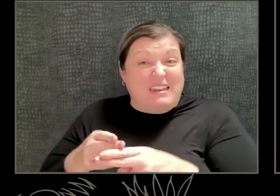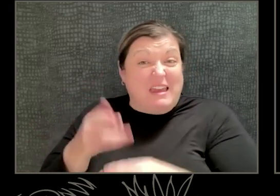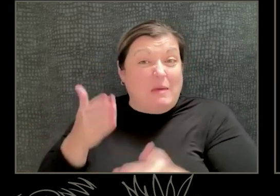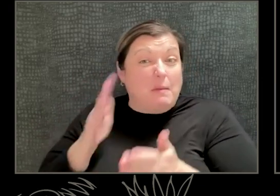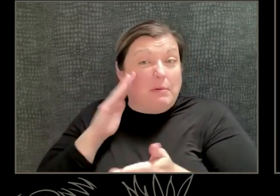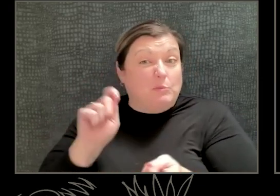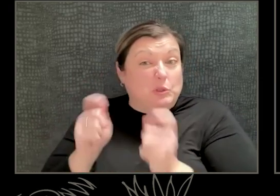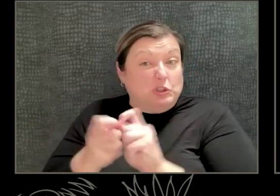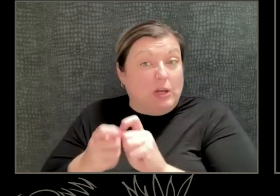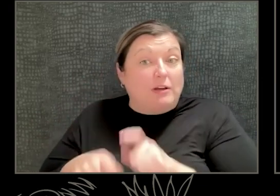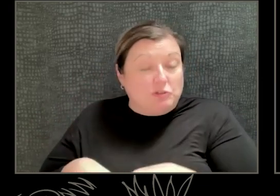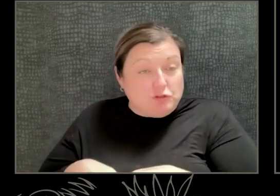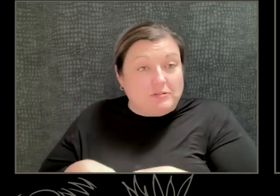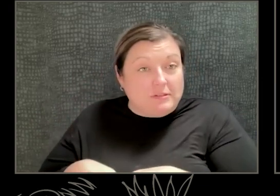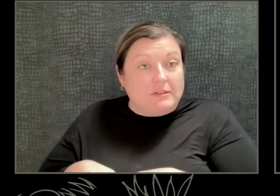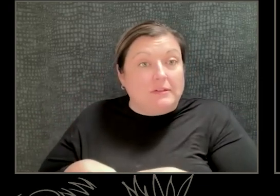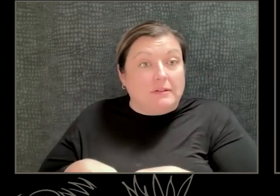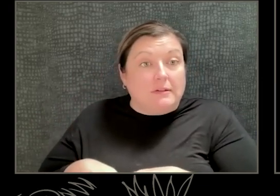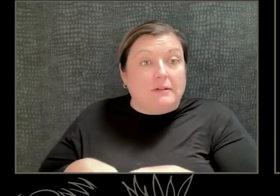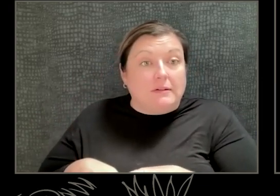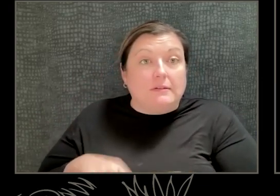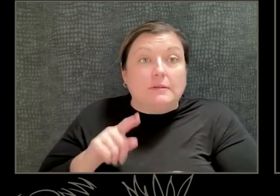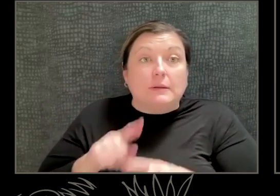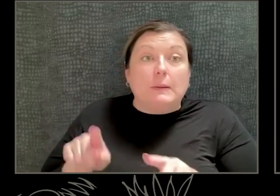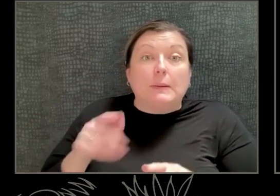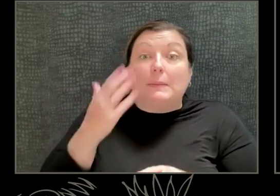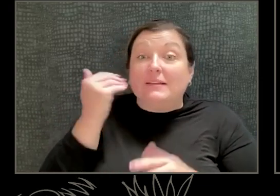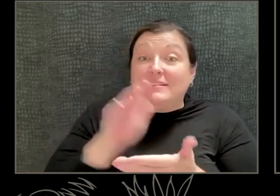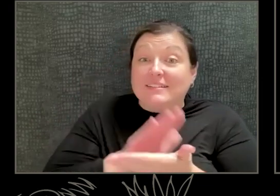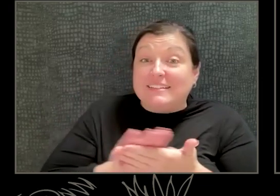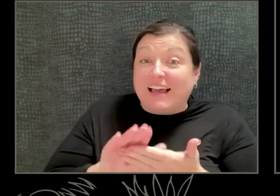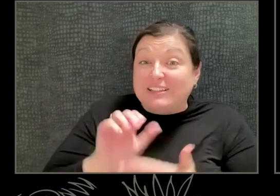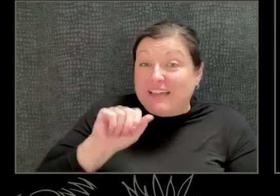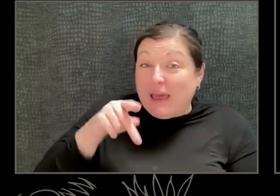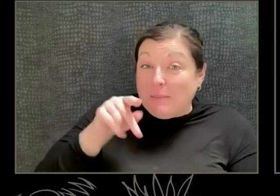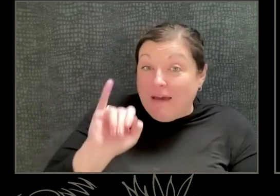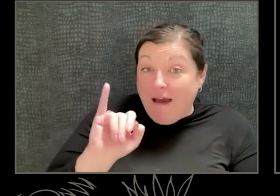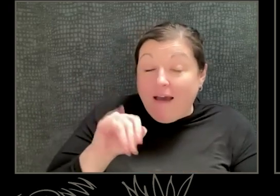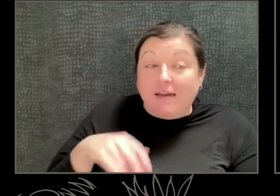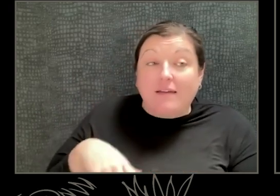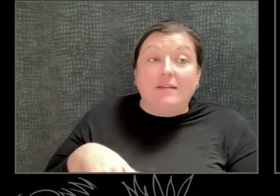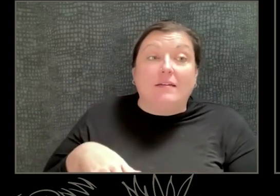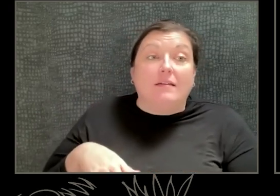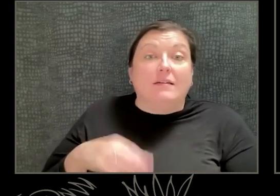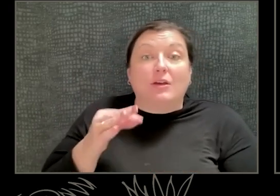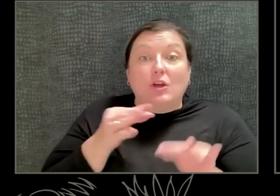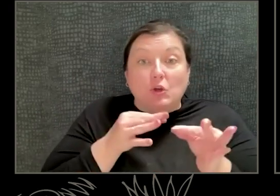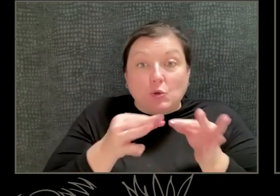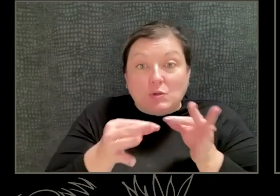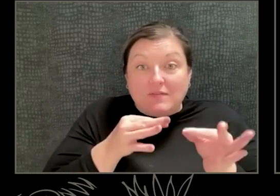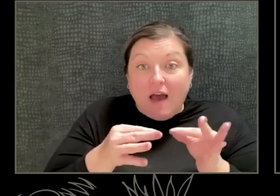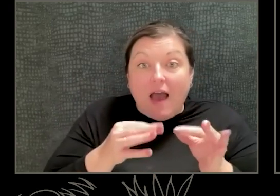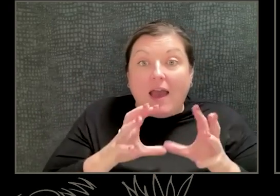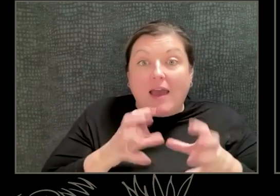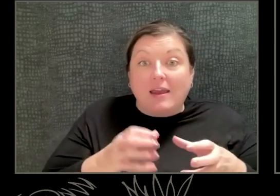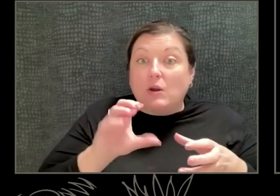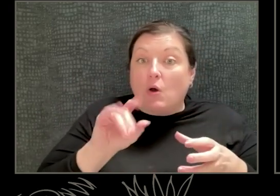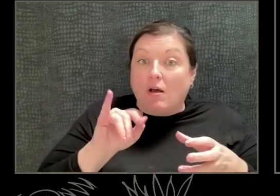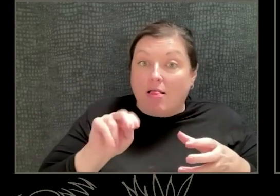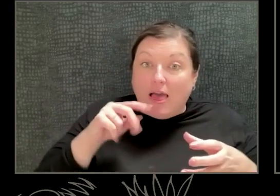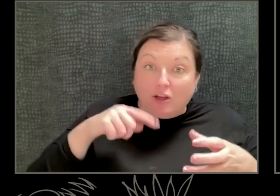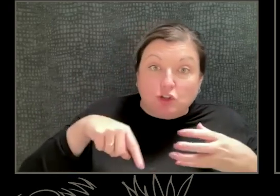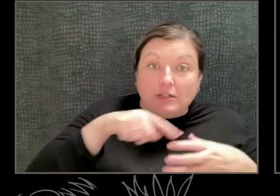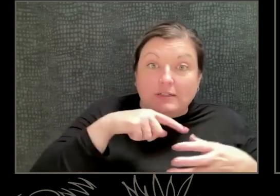gives you this much nicer API where you just define a collection and